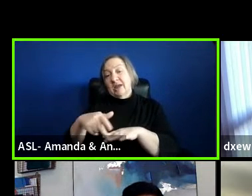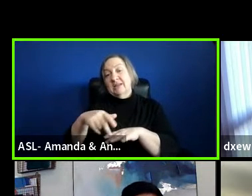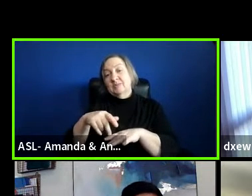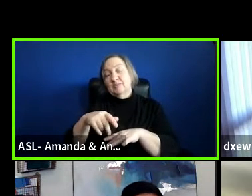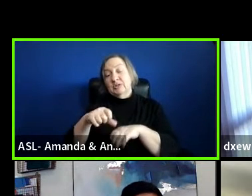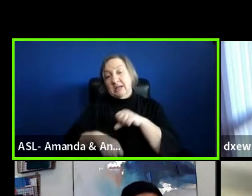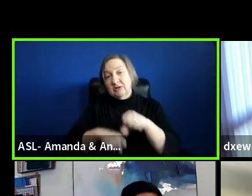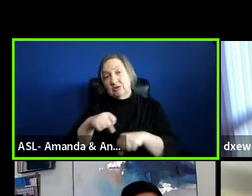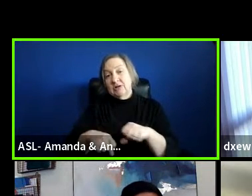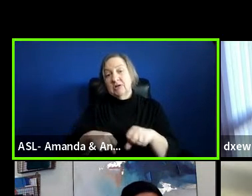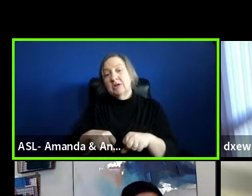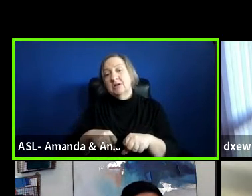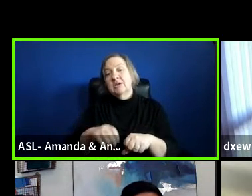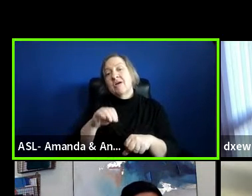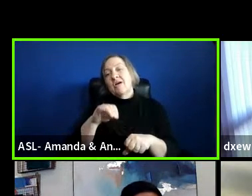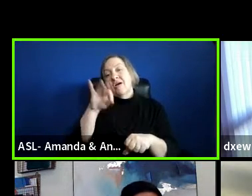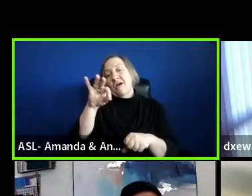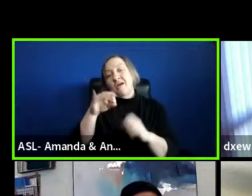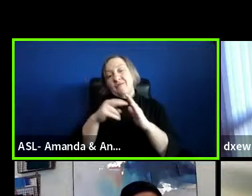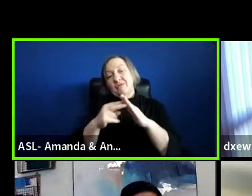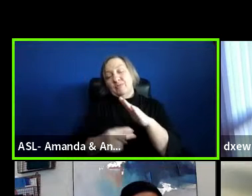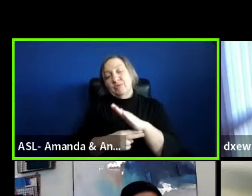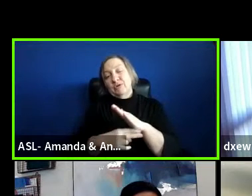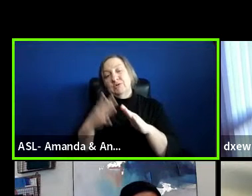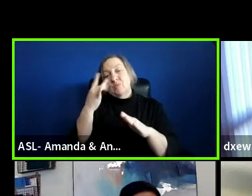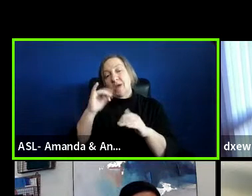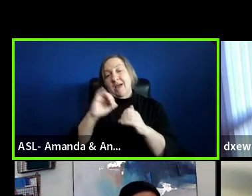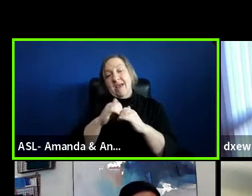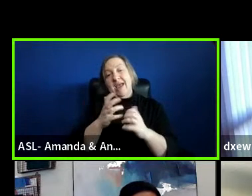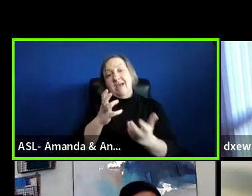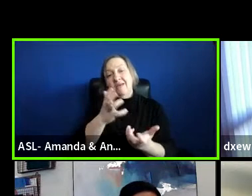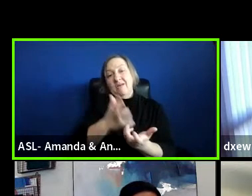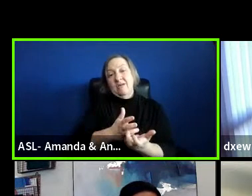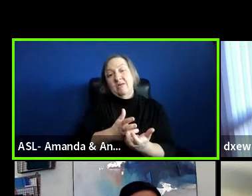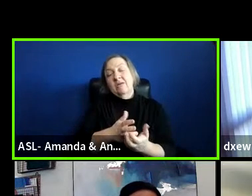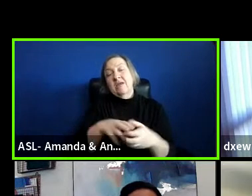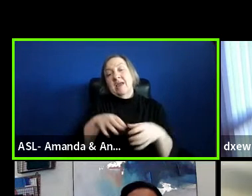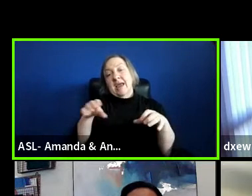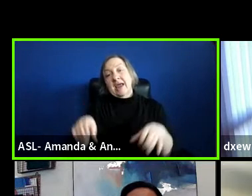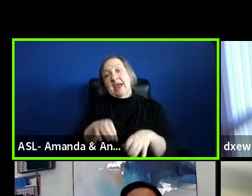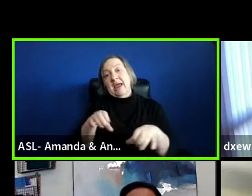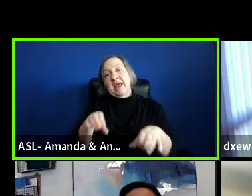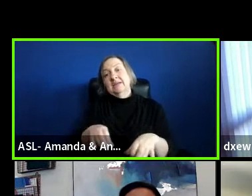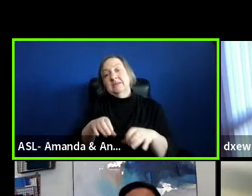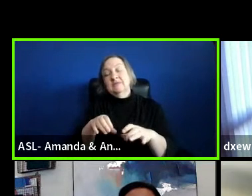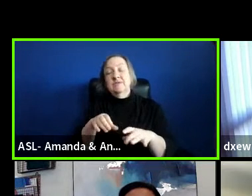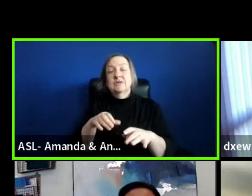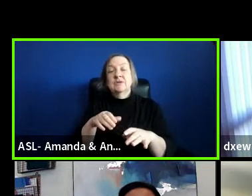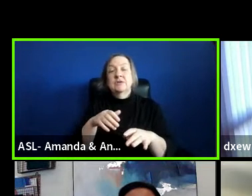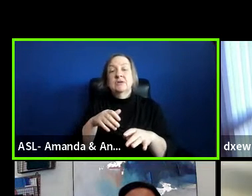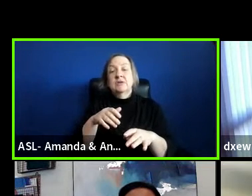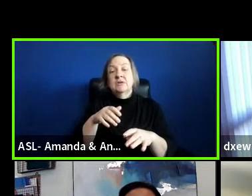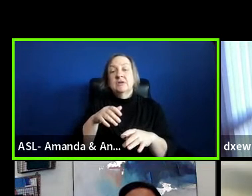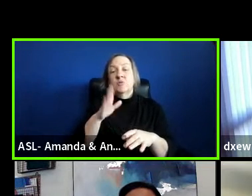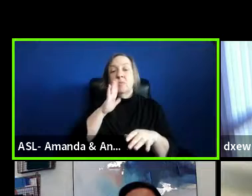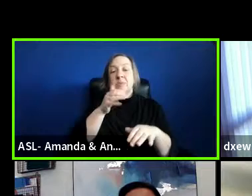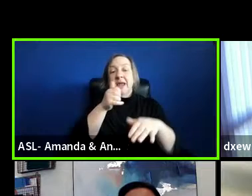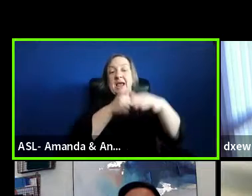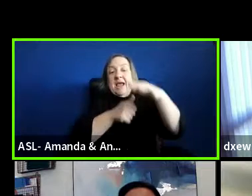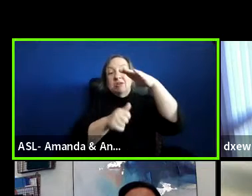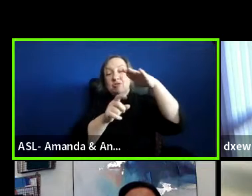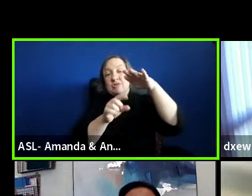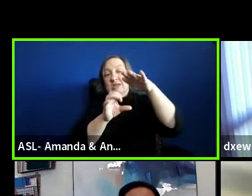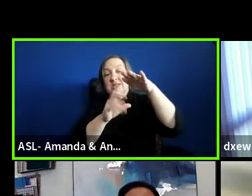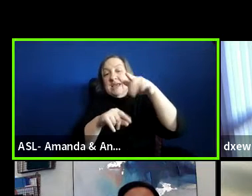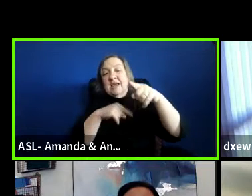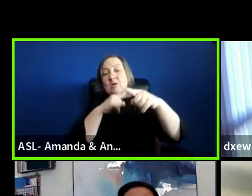they were off the bridge because the alignment for the active transportation on the bridge would be under the deck, but once it gets off